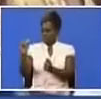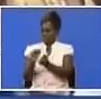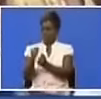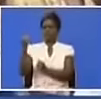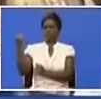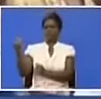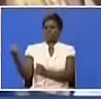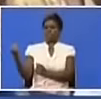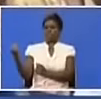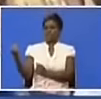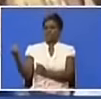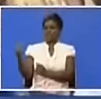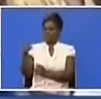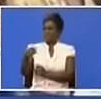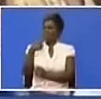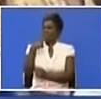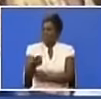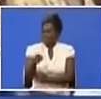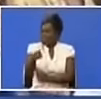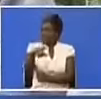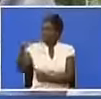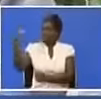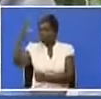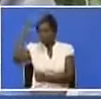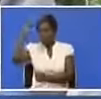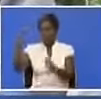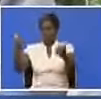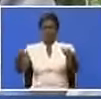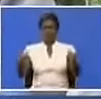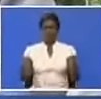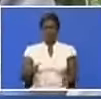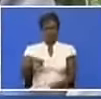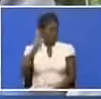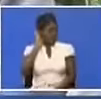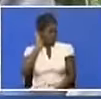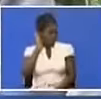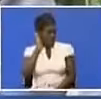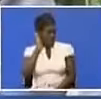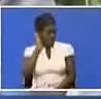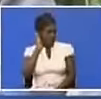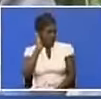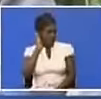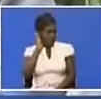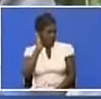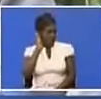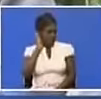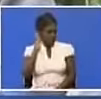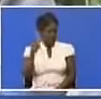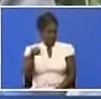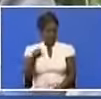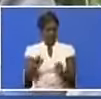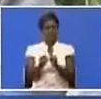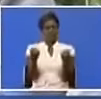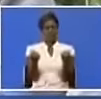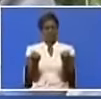2015. He had not even informed them of his trip to Somalia. Tulijua tu mesikia huko wamisa tu huwa watu huko Somalia.